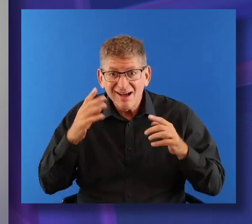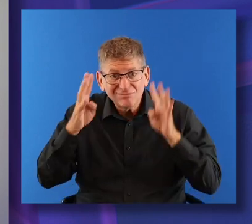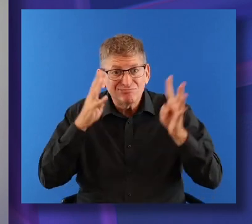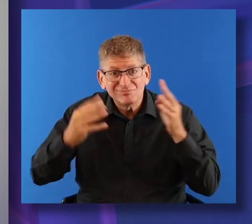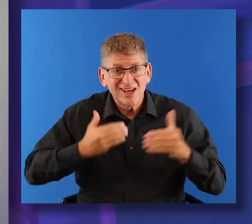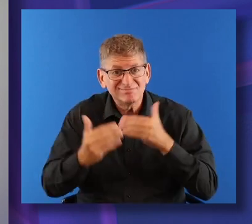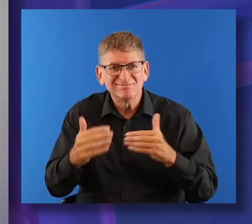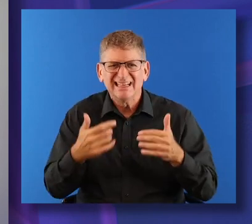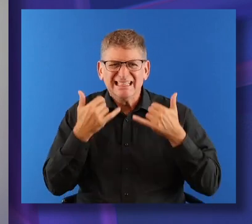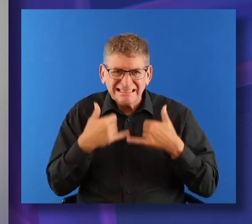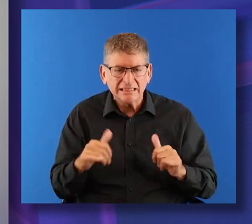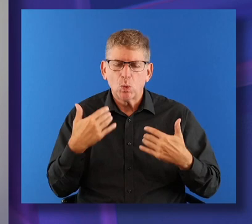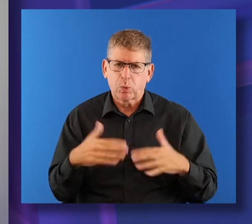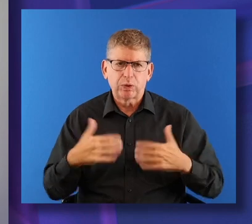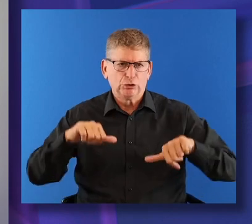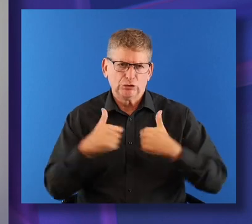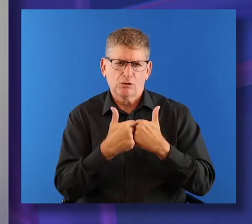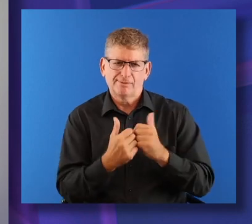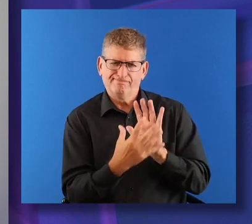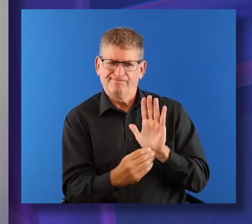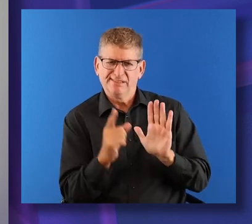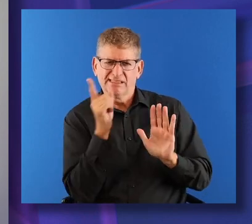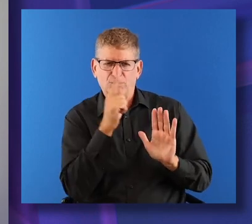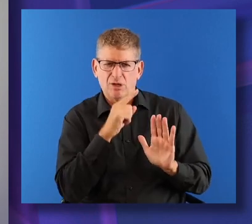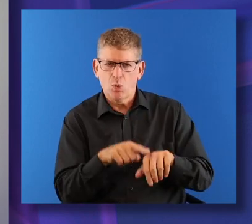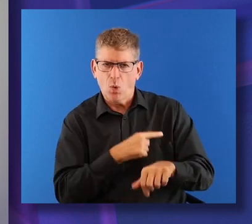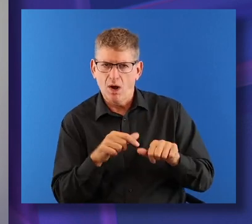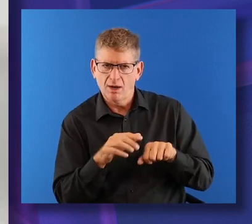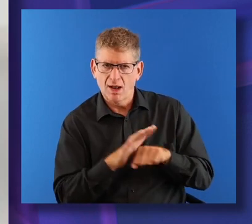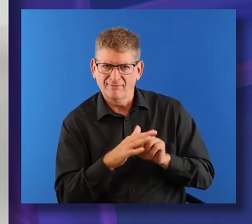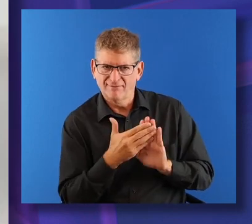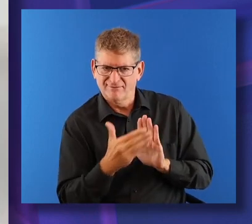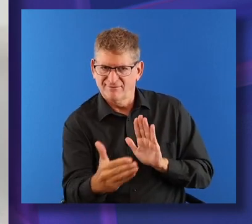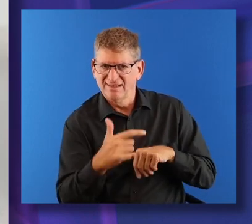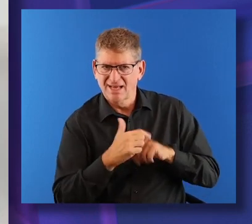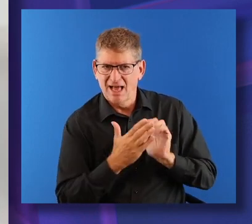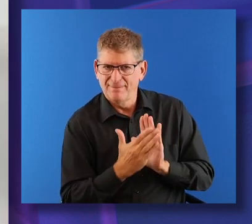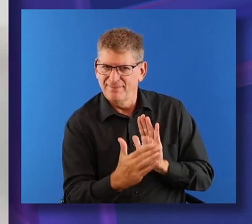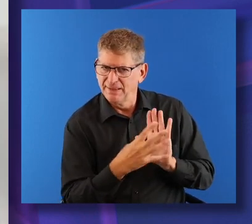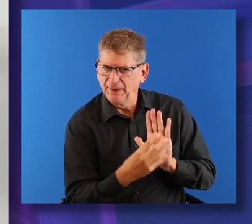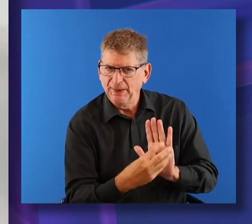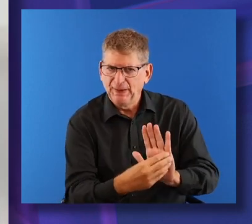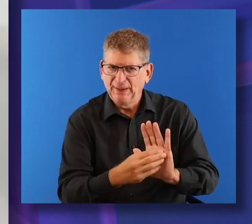accuracy to allow us to fully study chemical reactions in silico. The need